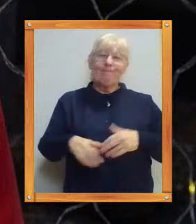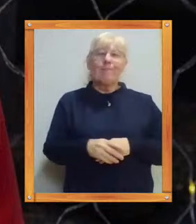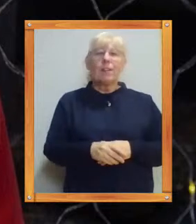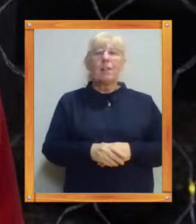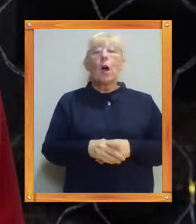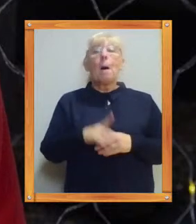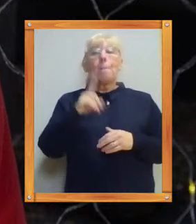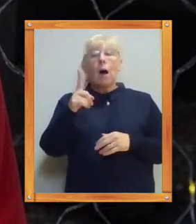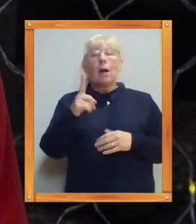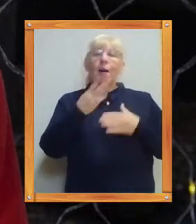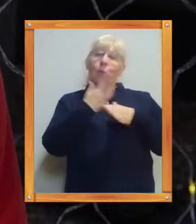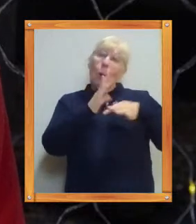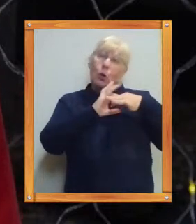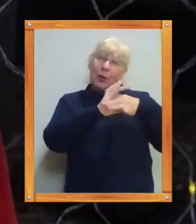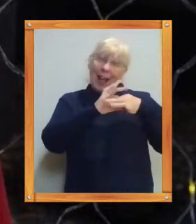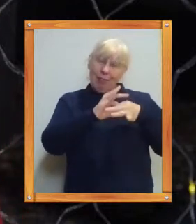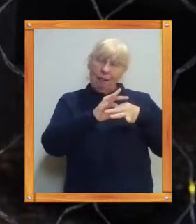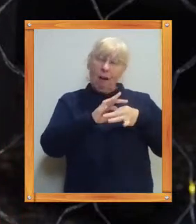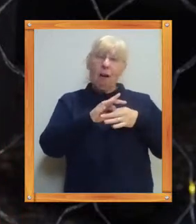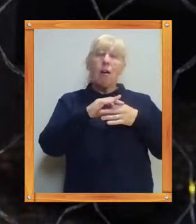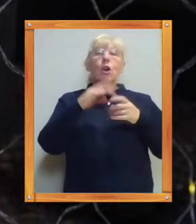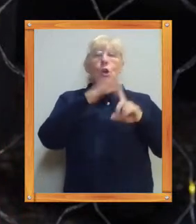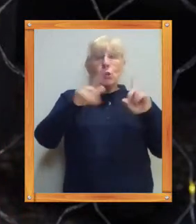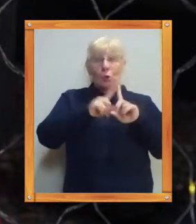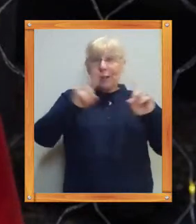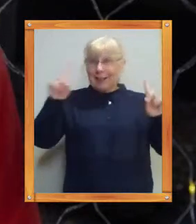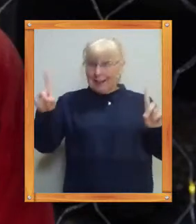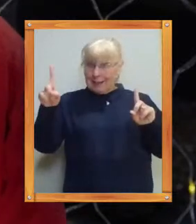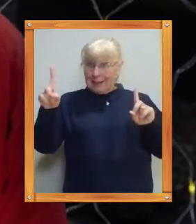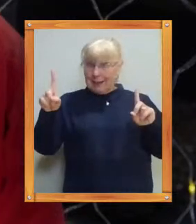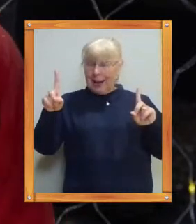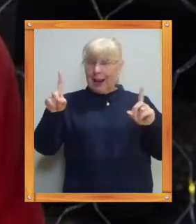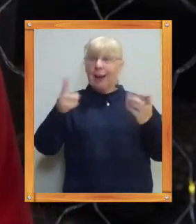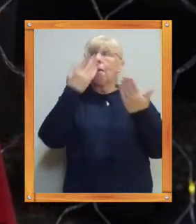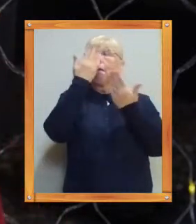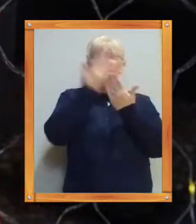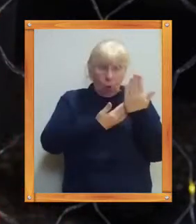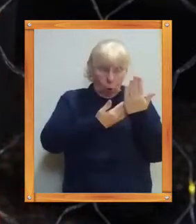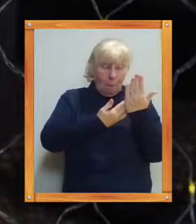guidelines, we will get through this and brighter days are ahead.